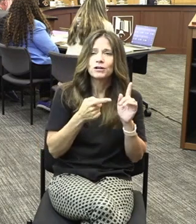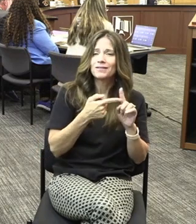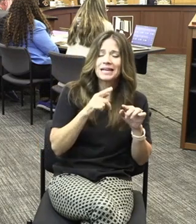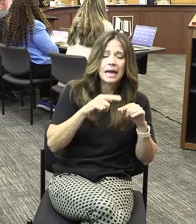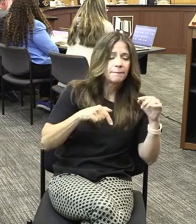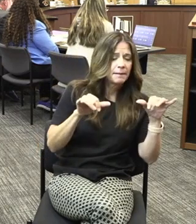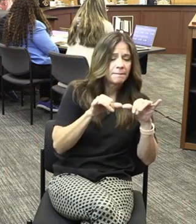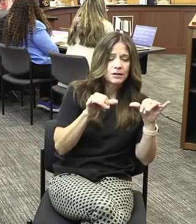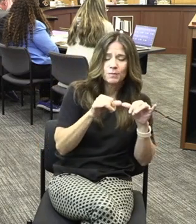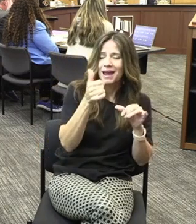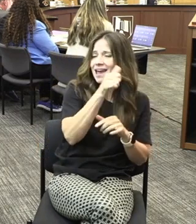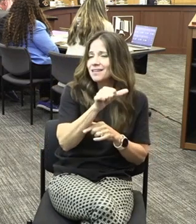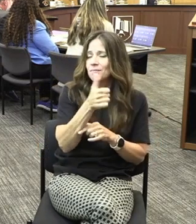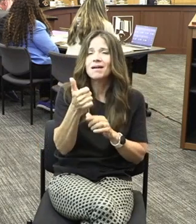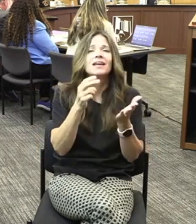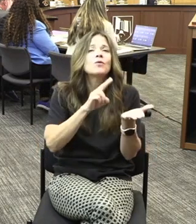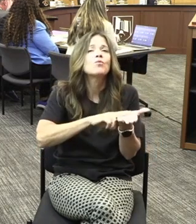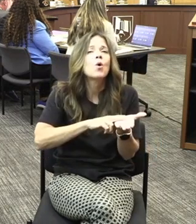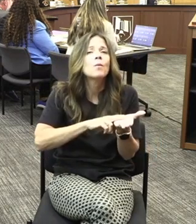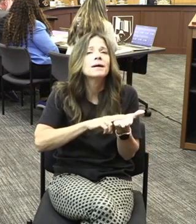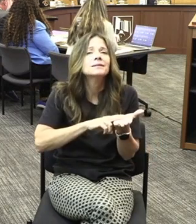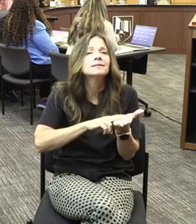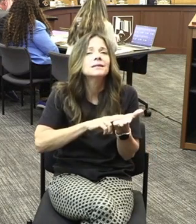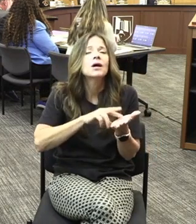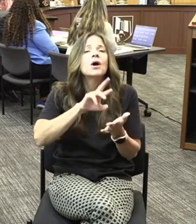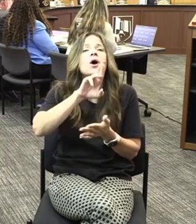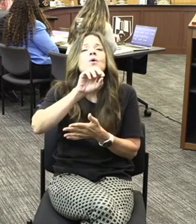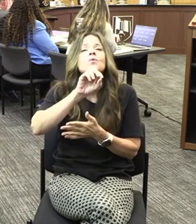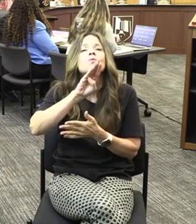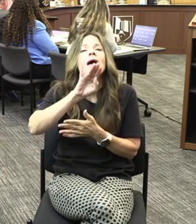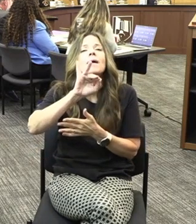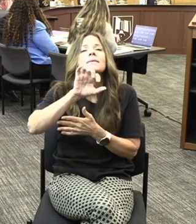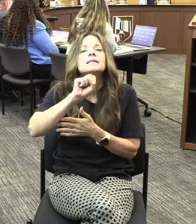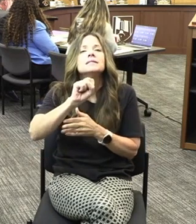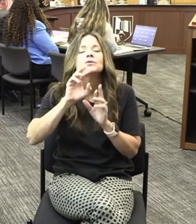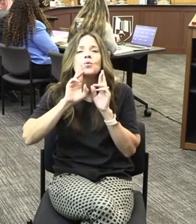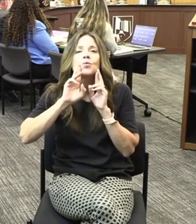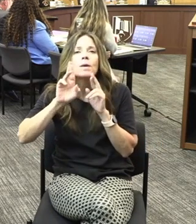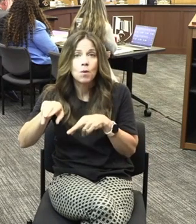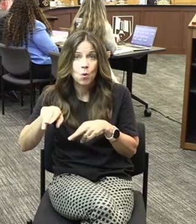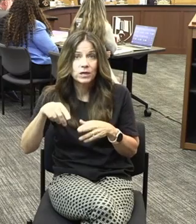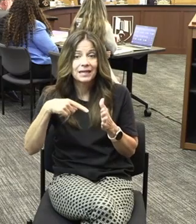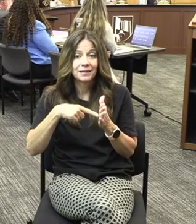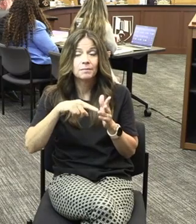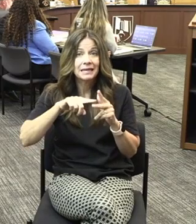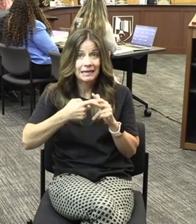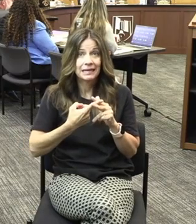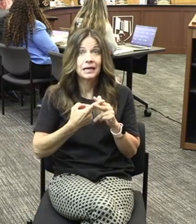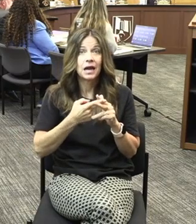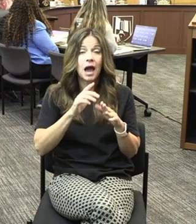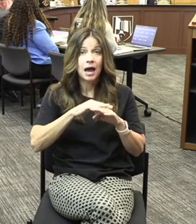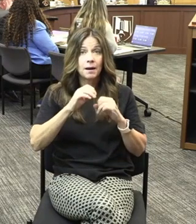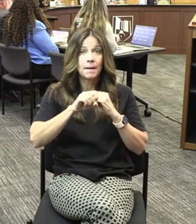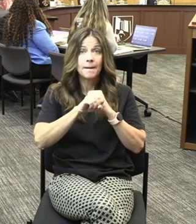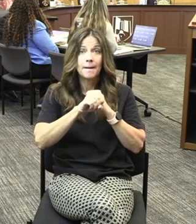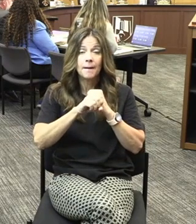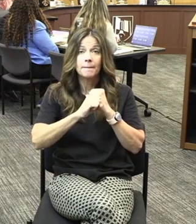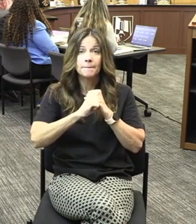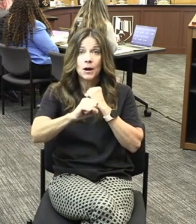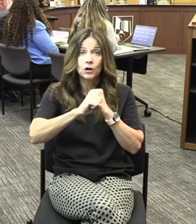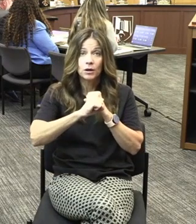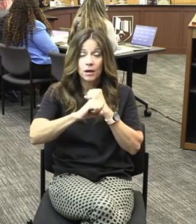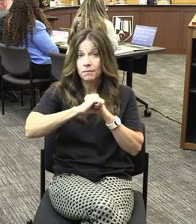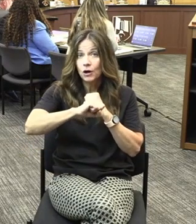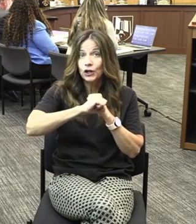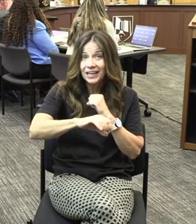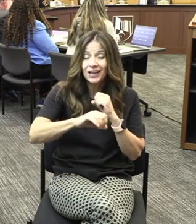anything but enrollment. Robin's report this morning or this beginning of this meeting on marketing was a perfect